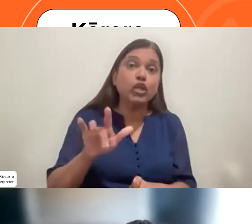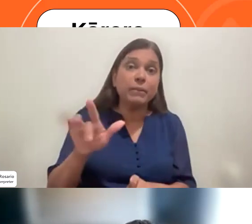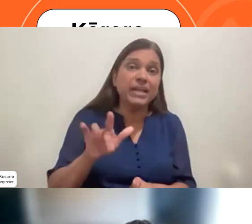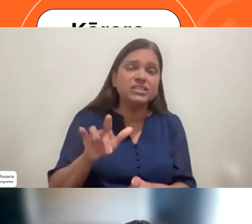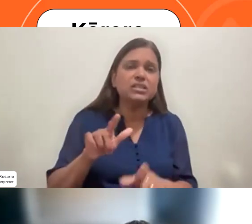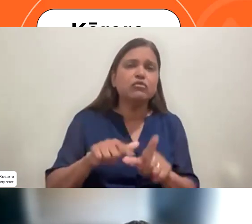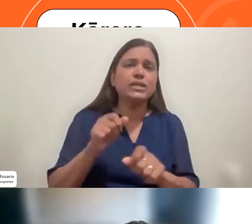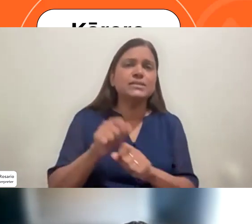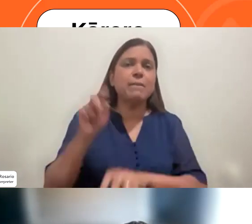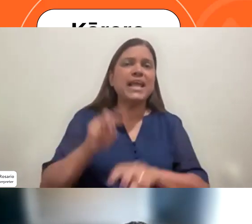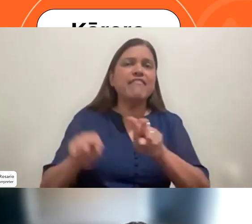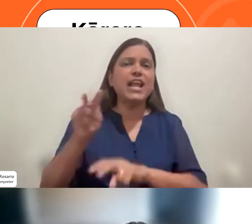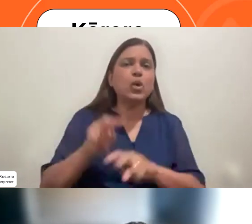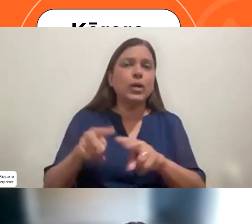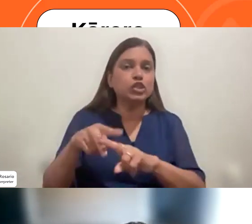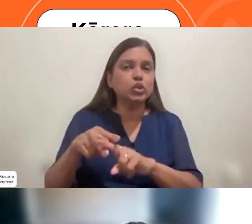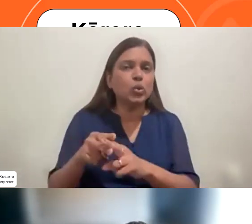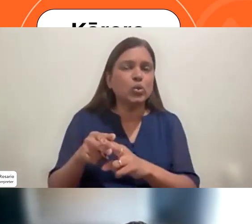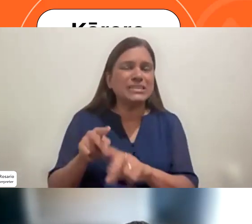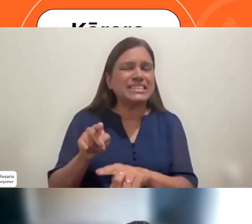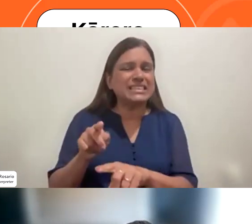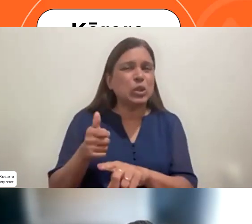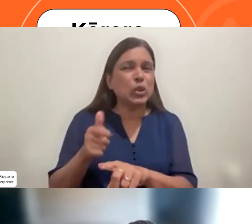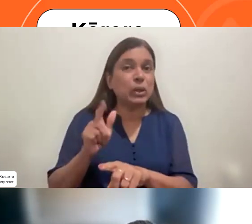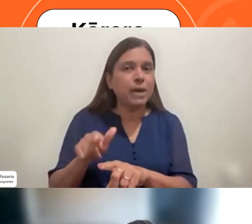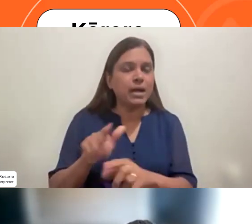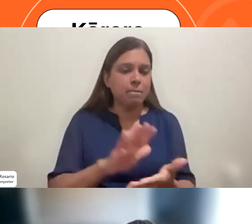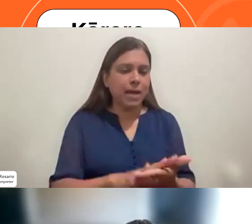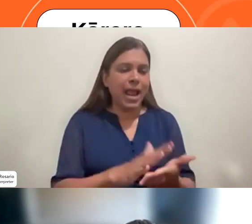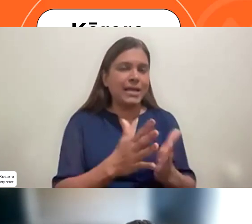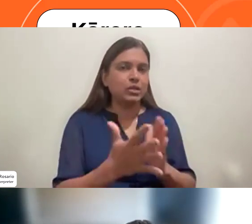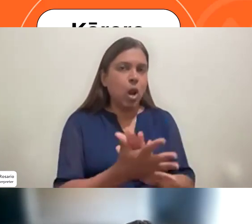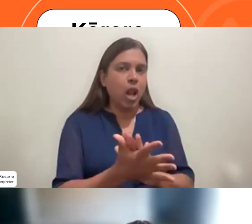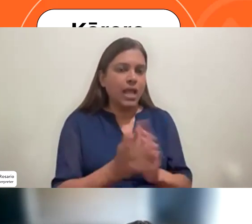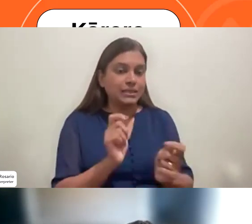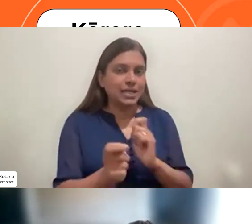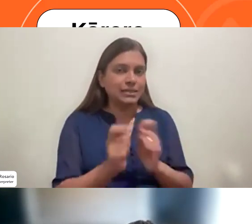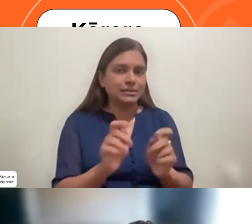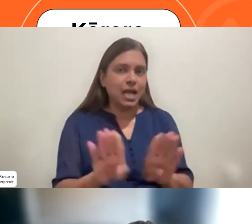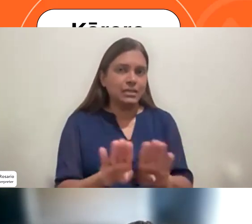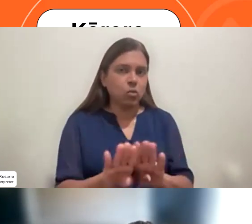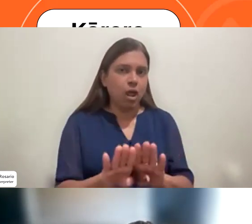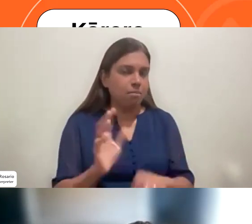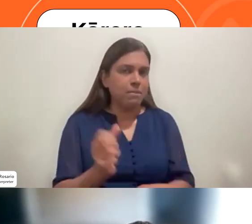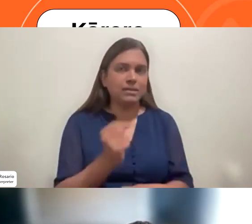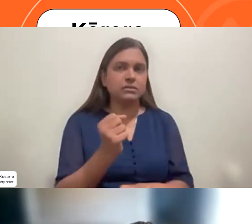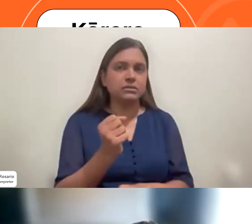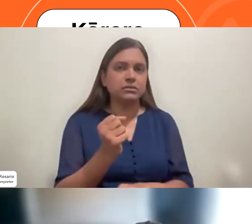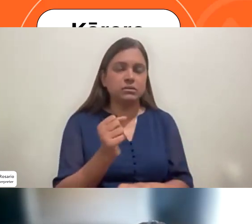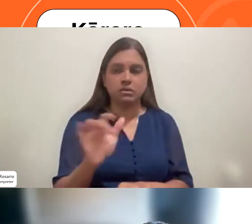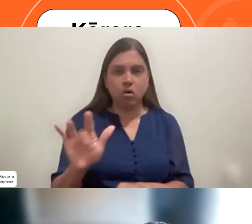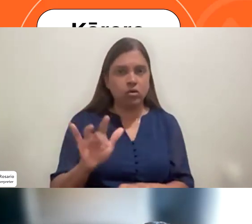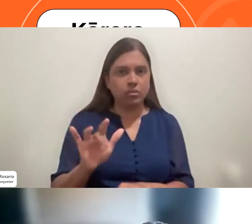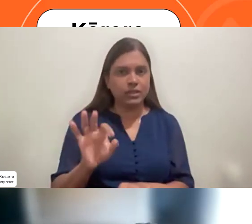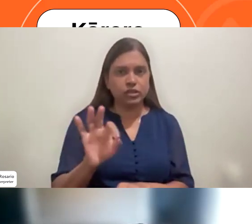with testing, but we need to make sure that manual exploration is also done, because automation tools will not cover everything that is